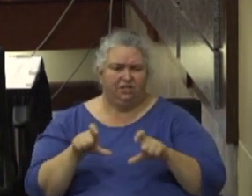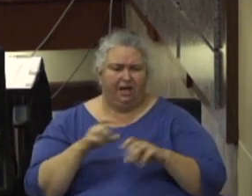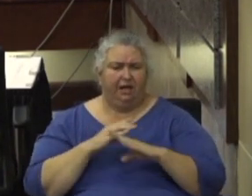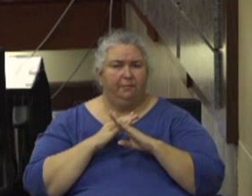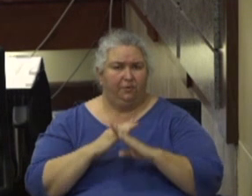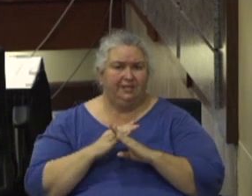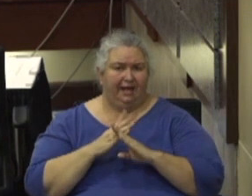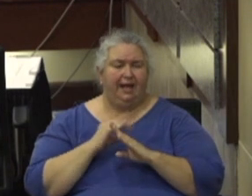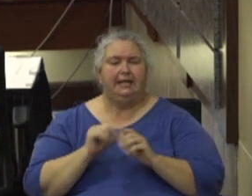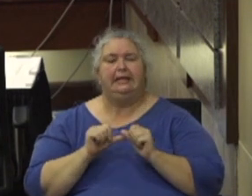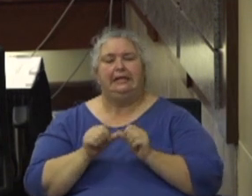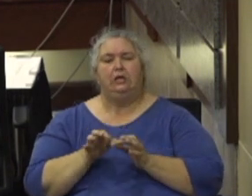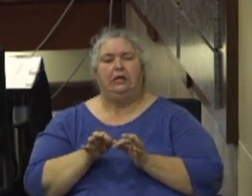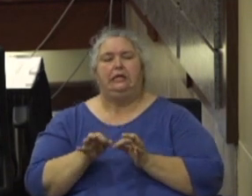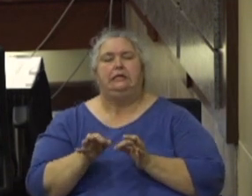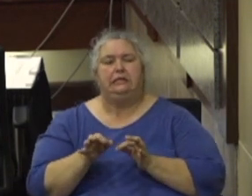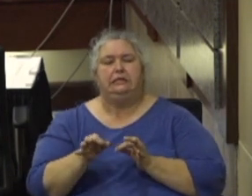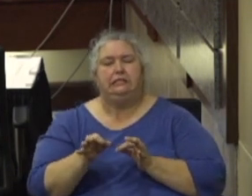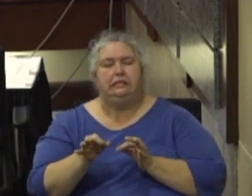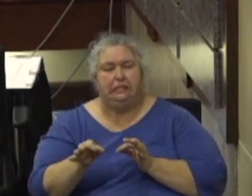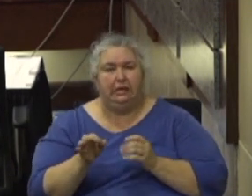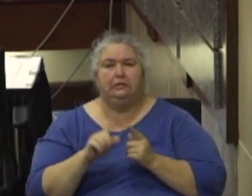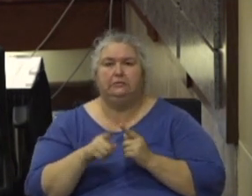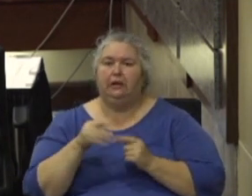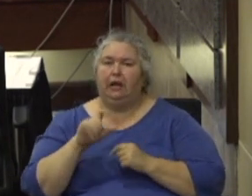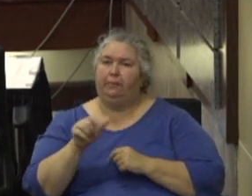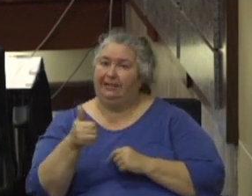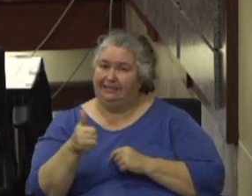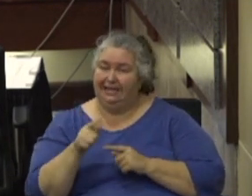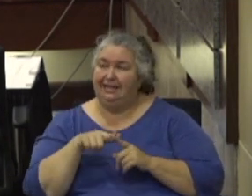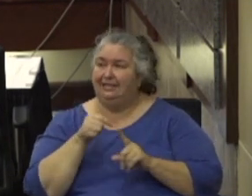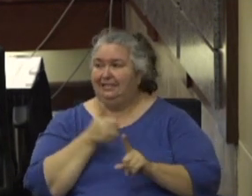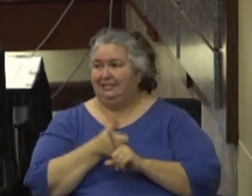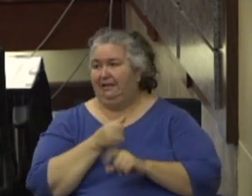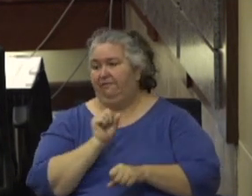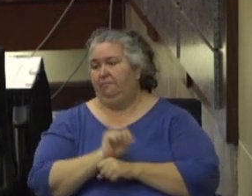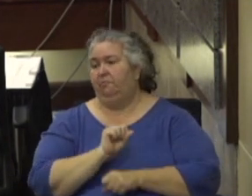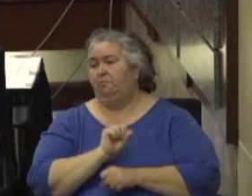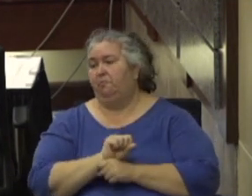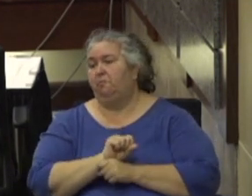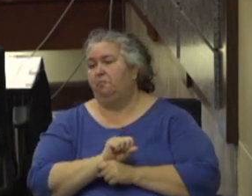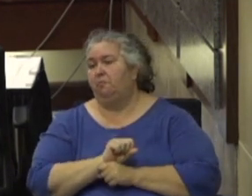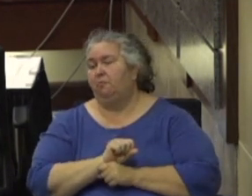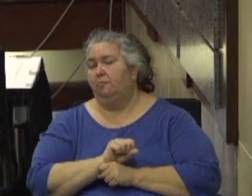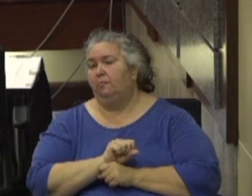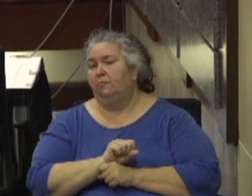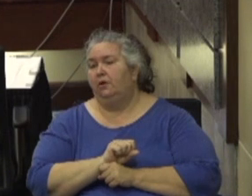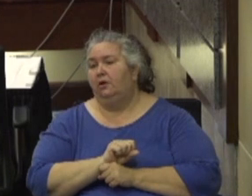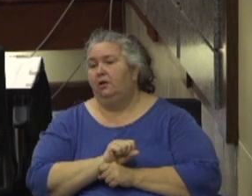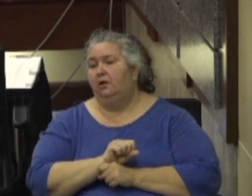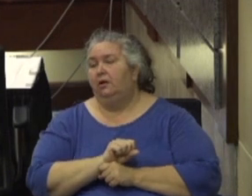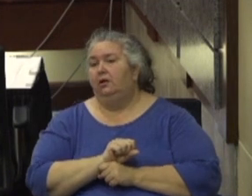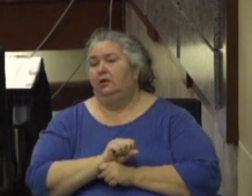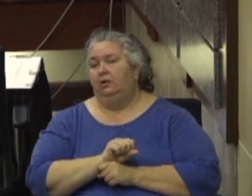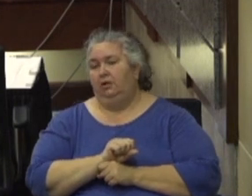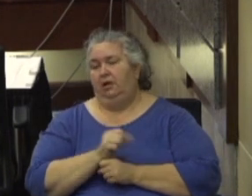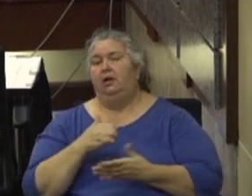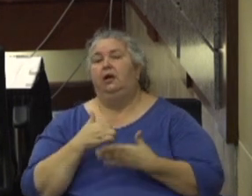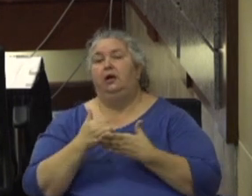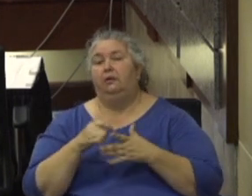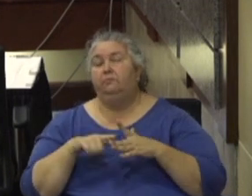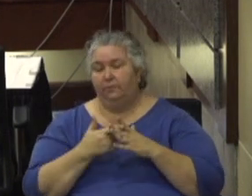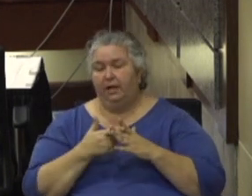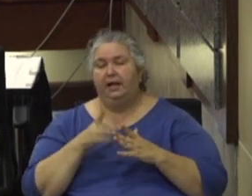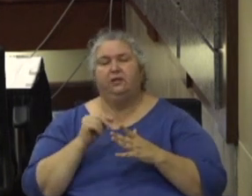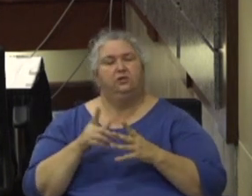continuing to push through the April 10th application, which is for the self-employed workforce that can begin. There was a tremendous amount